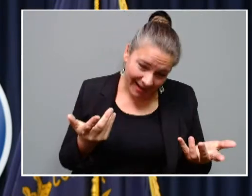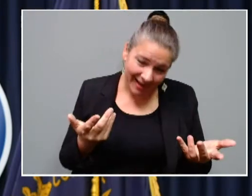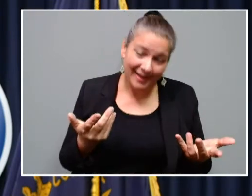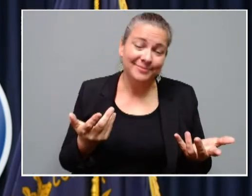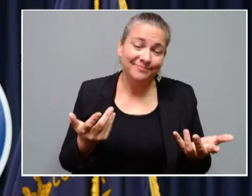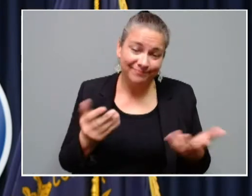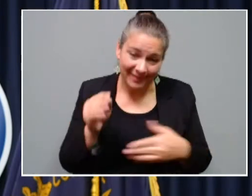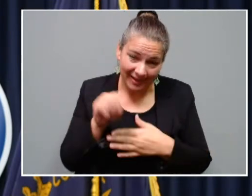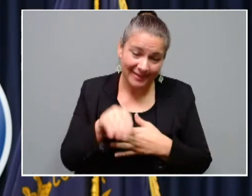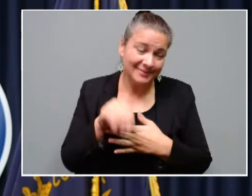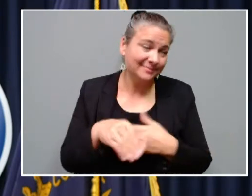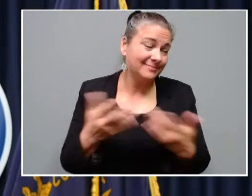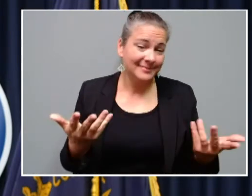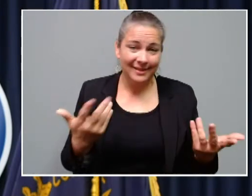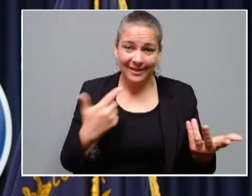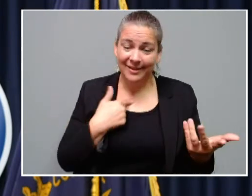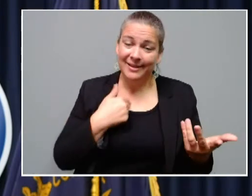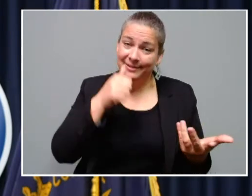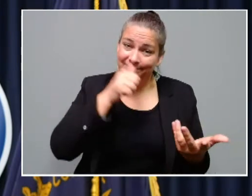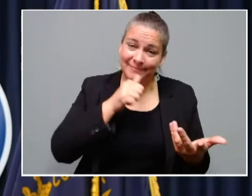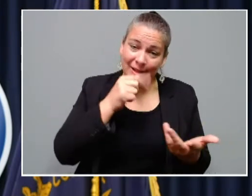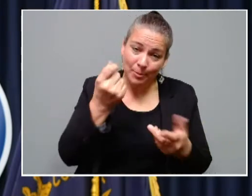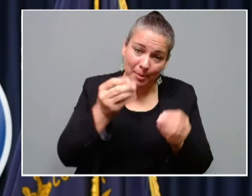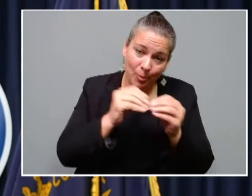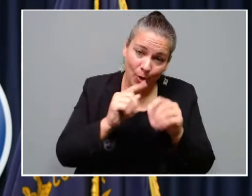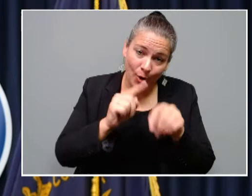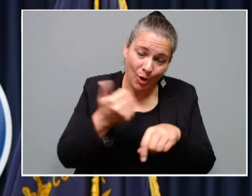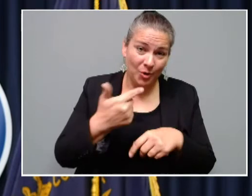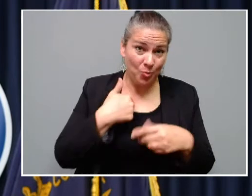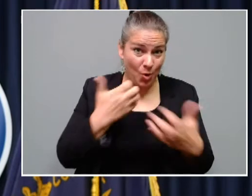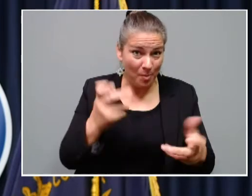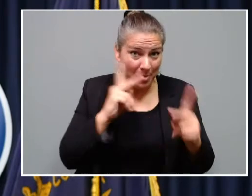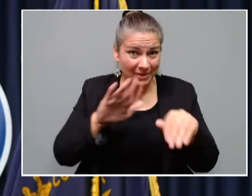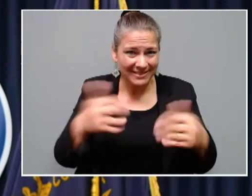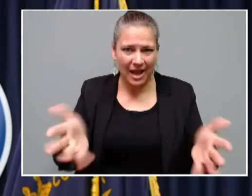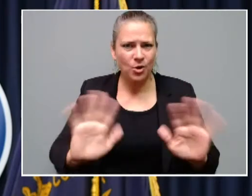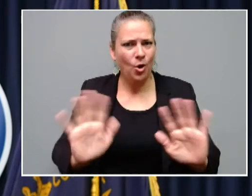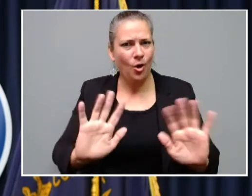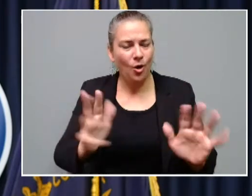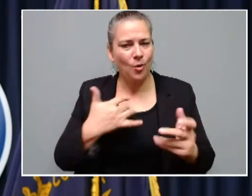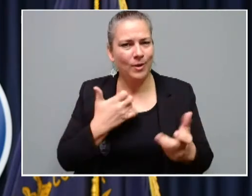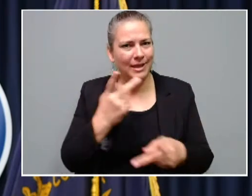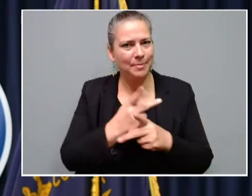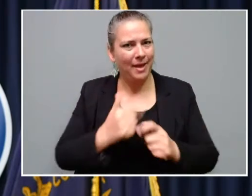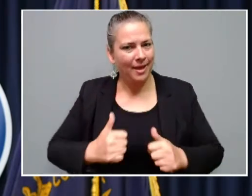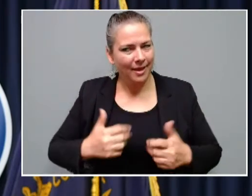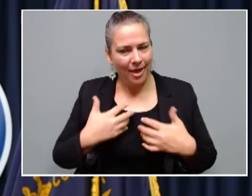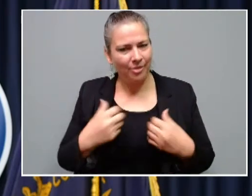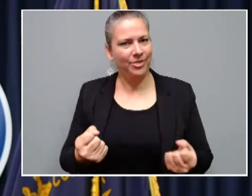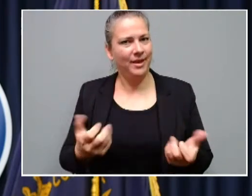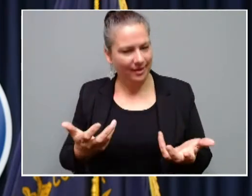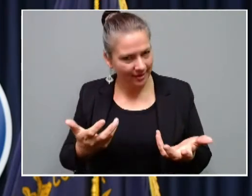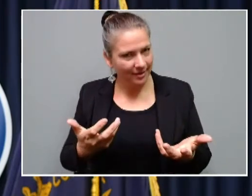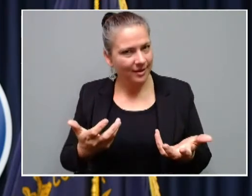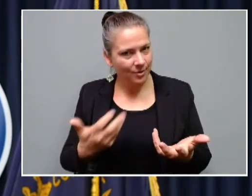there. We just don't want more people to die. We want people to be healthy, and we want to eventually beat this thing once and for